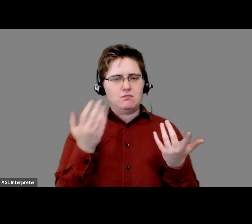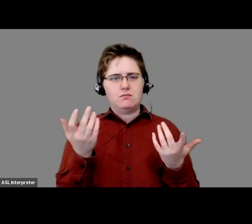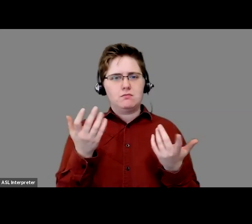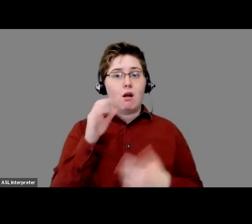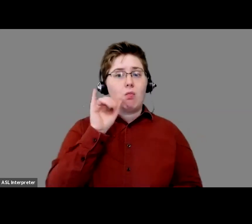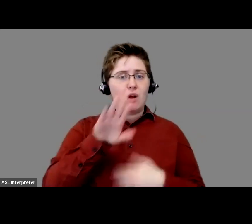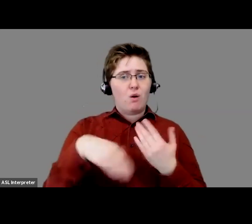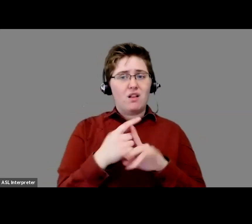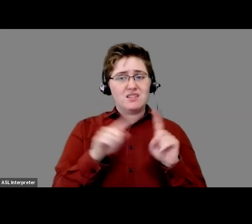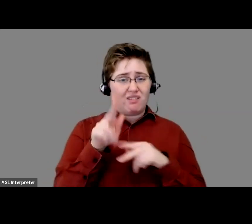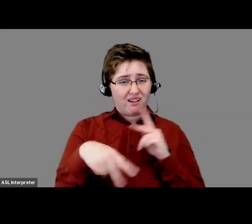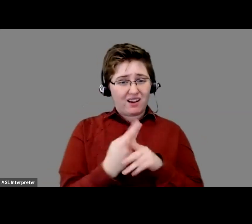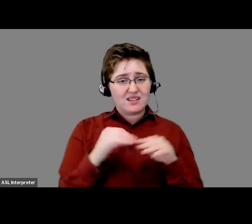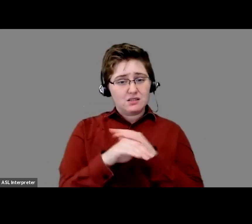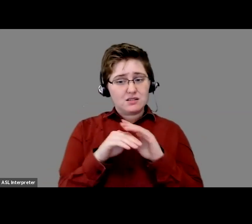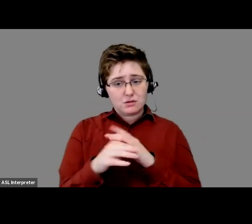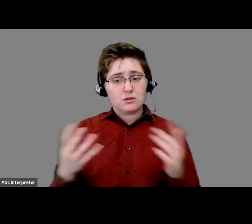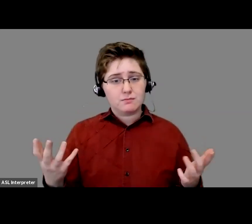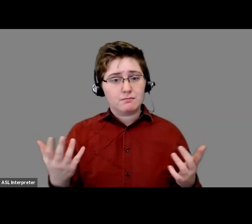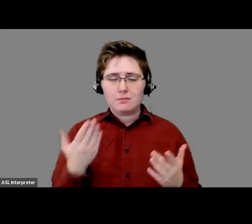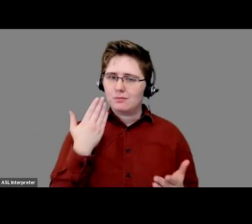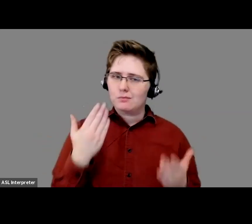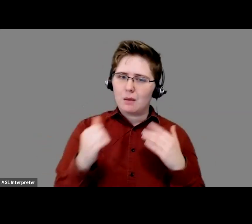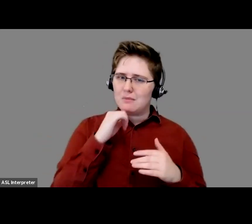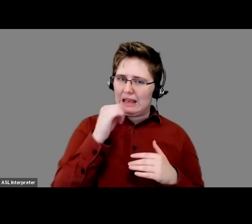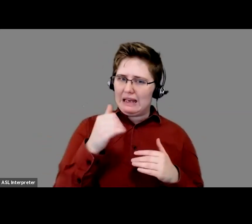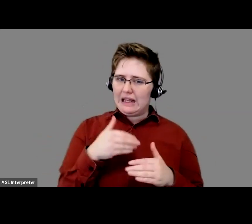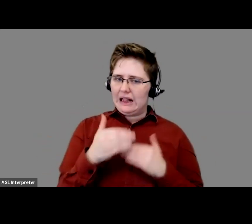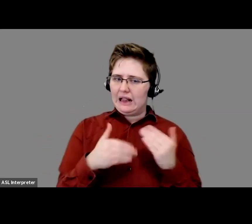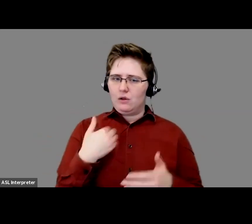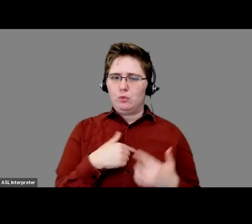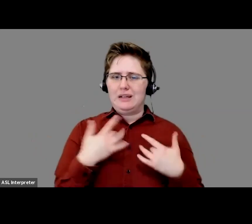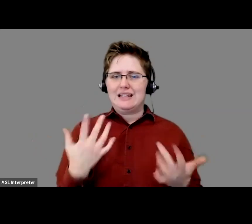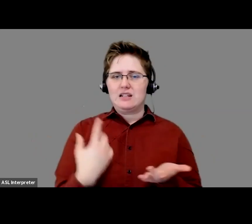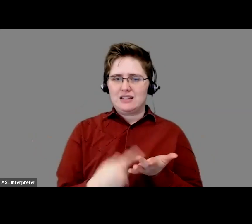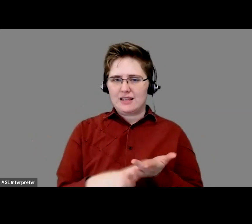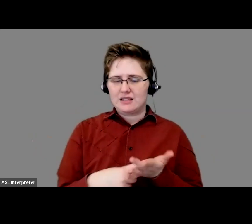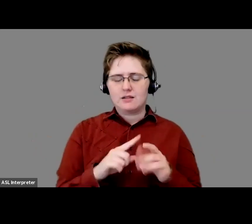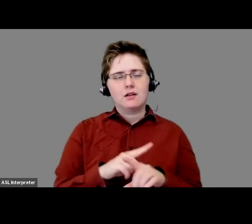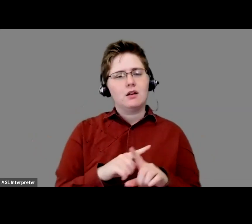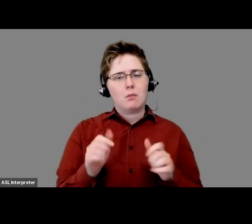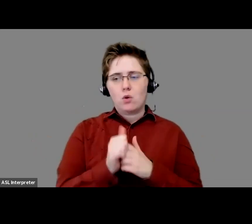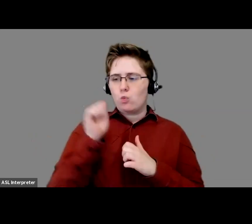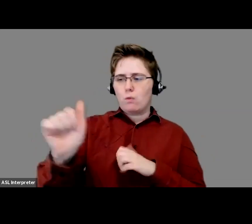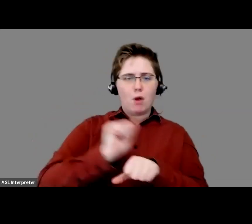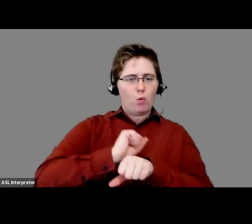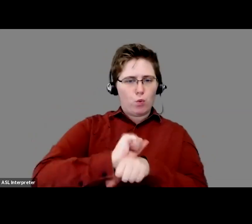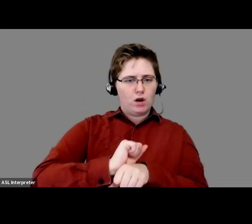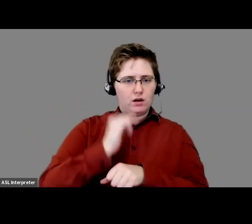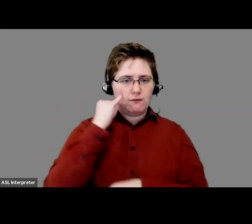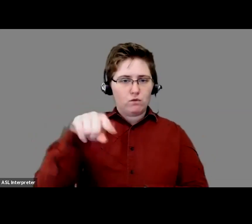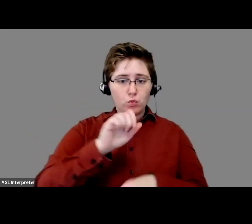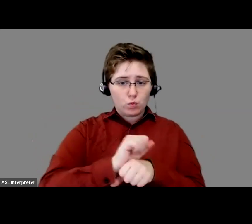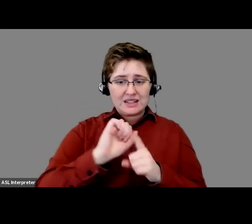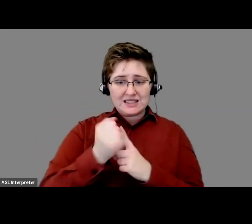Those are all different kinds of accessibility. It might not be steps that we normally talk about, but even remote work, if you work in a